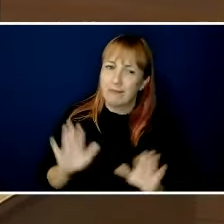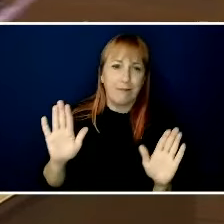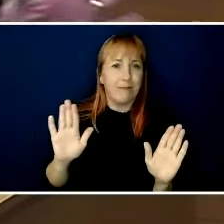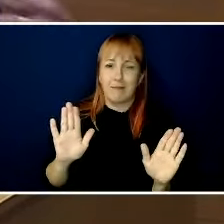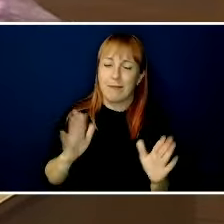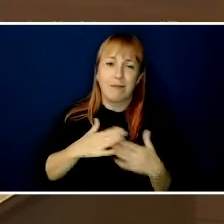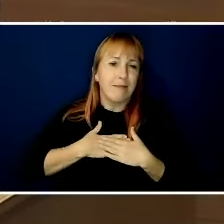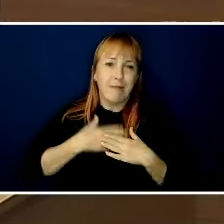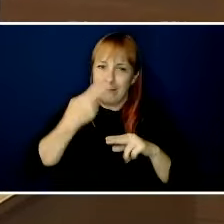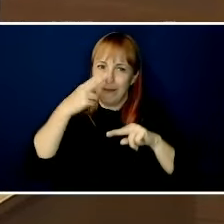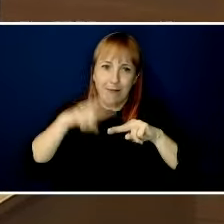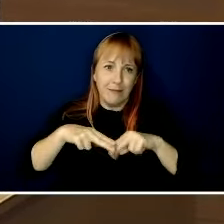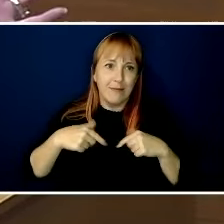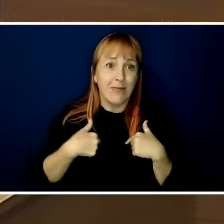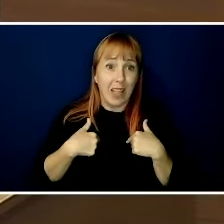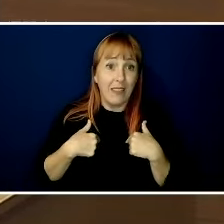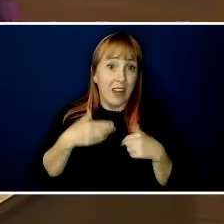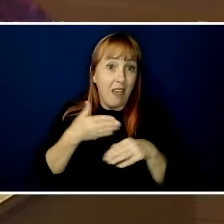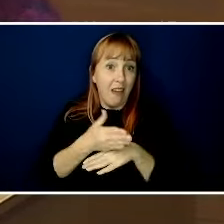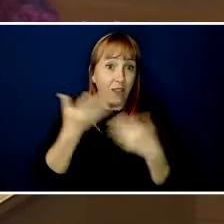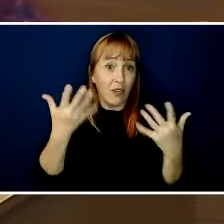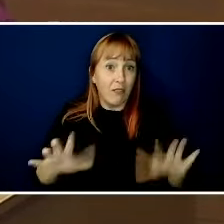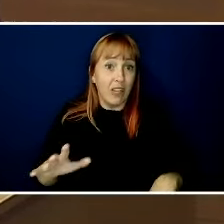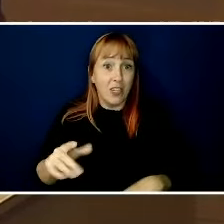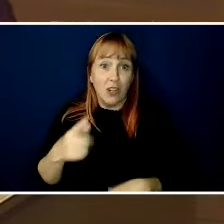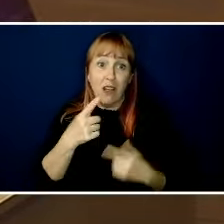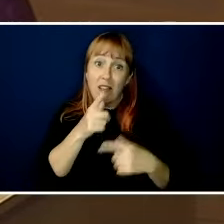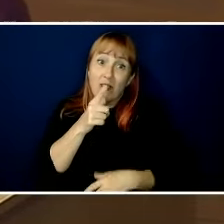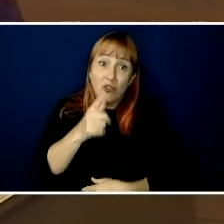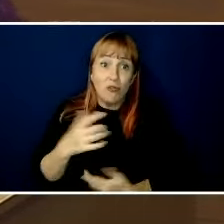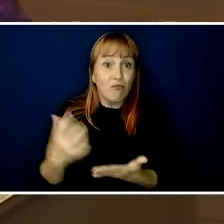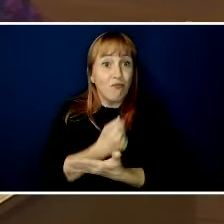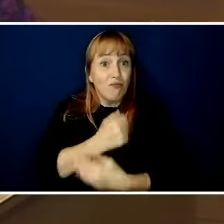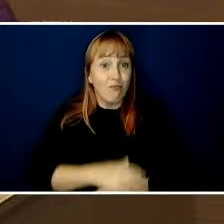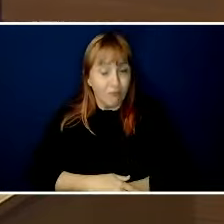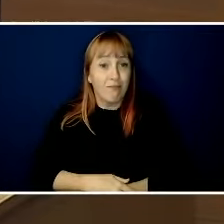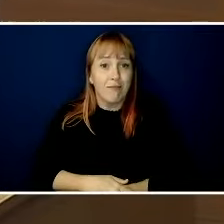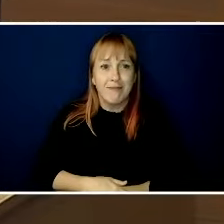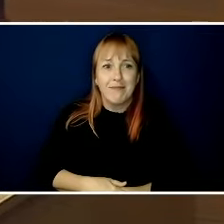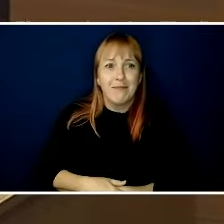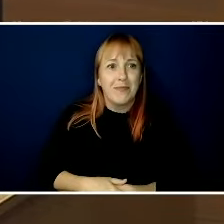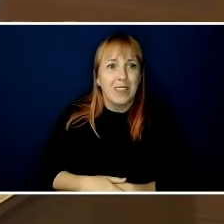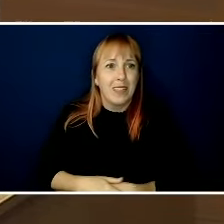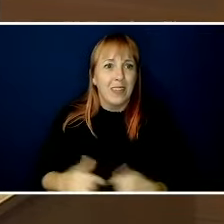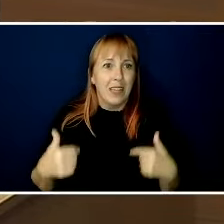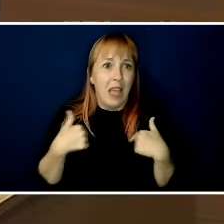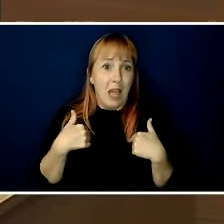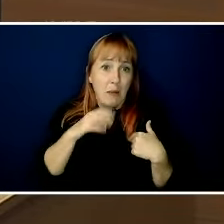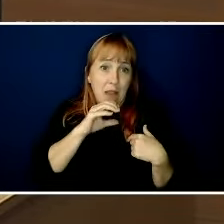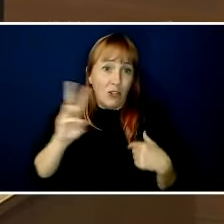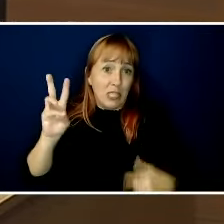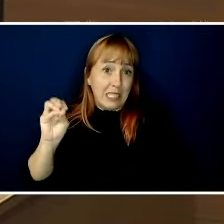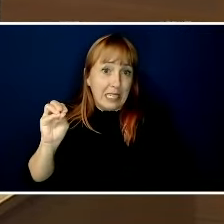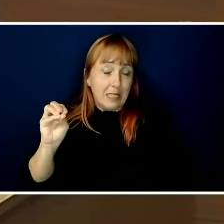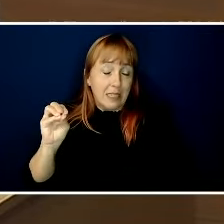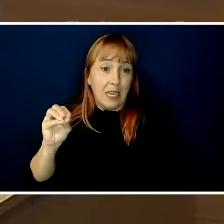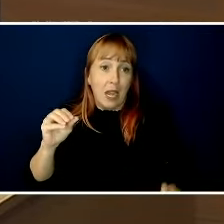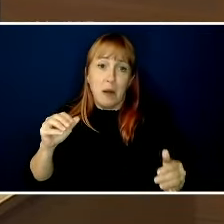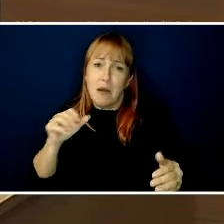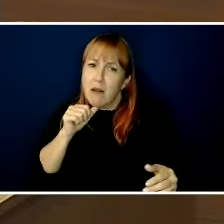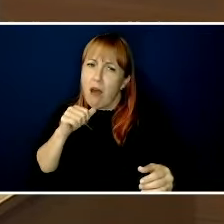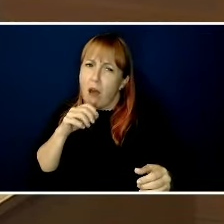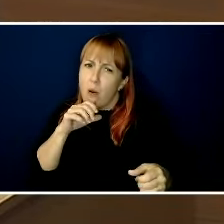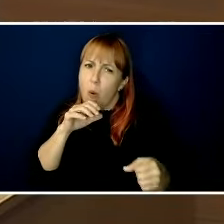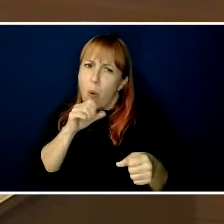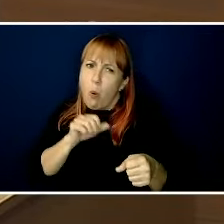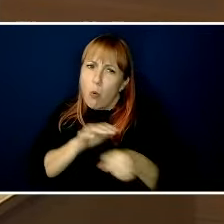much fun. And then I got to go to lunch after, and so nice. Yeah. That I'm 60, so I'm not quite old enough, but